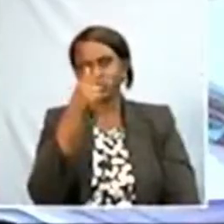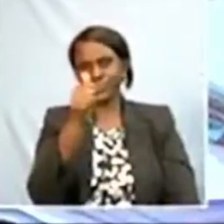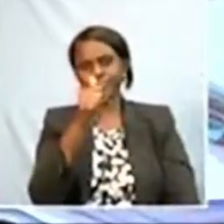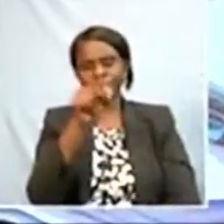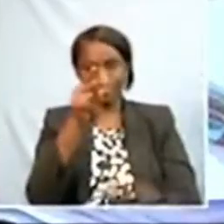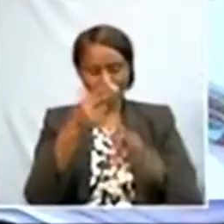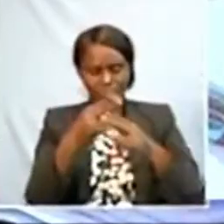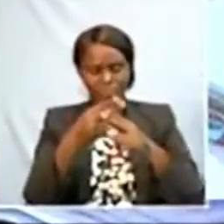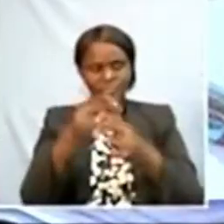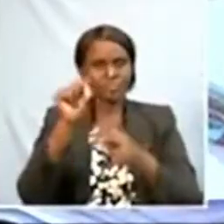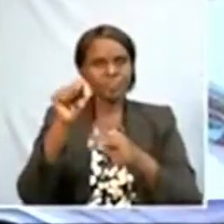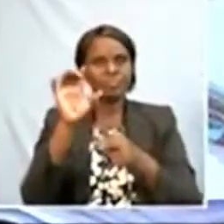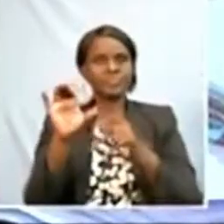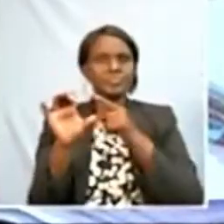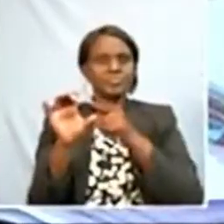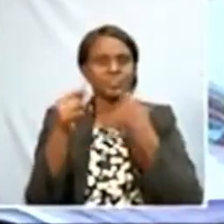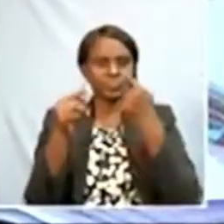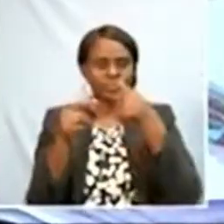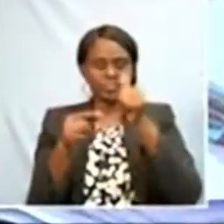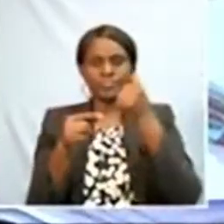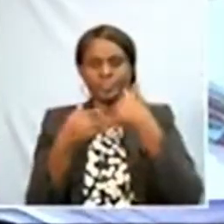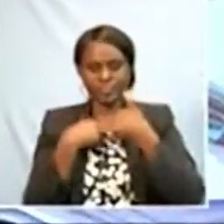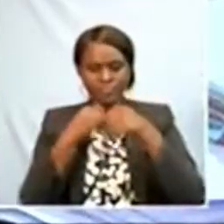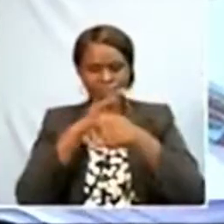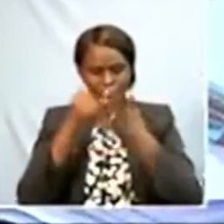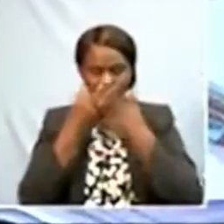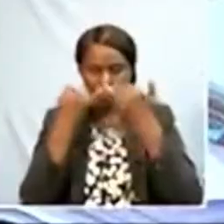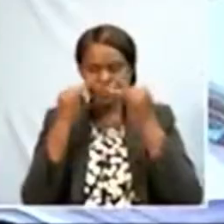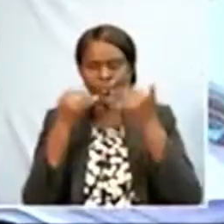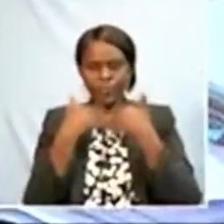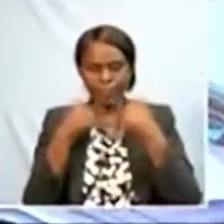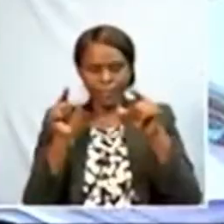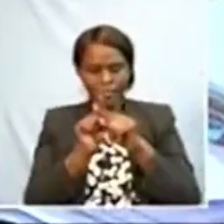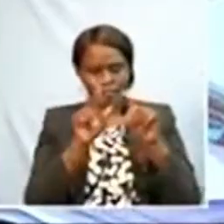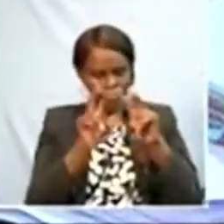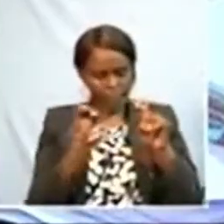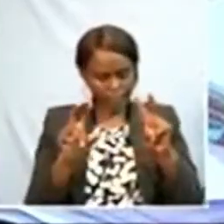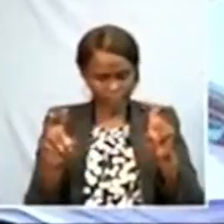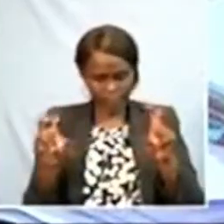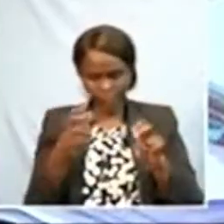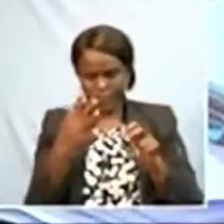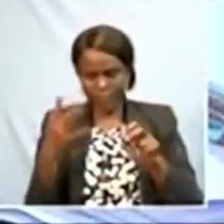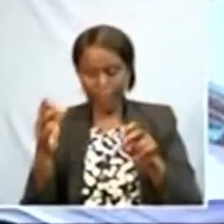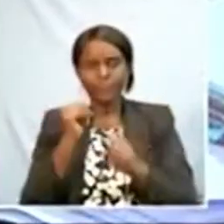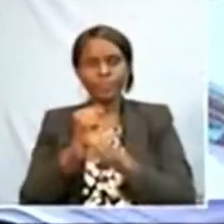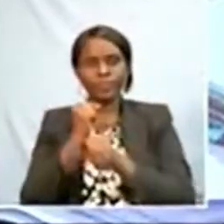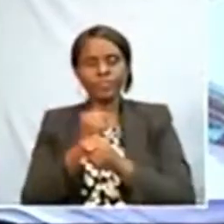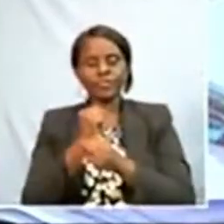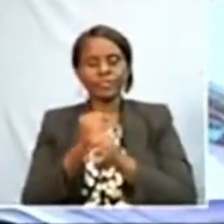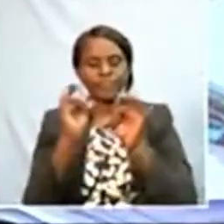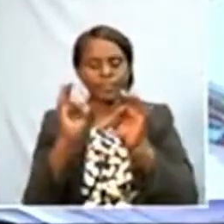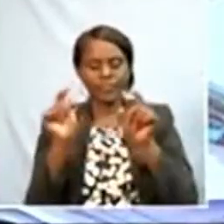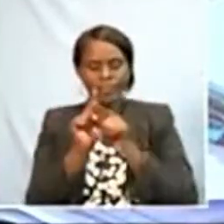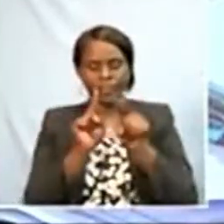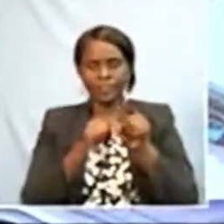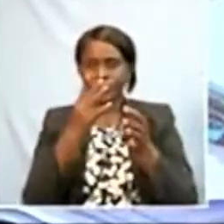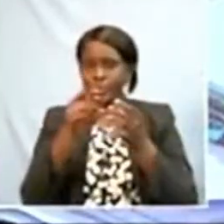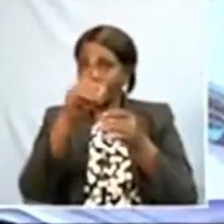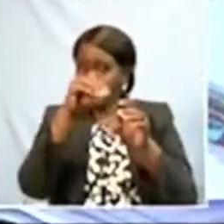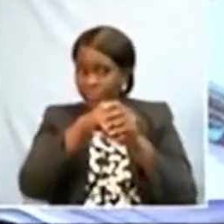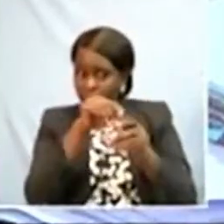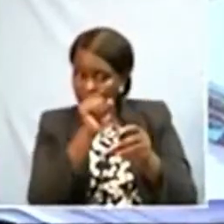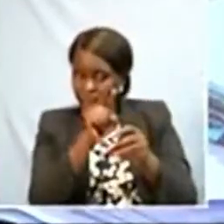called a town clerk, who should have all the information and checking whether things are going correctly, unless you are part of